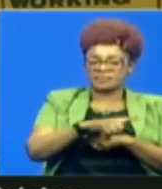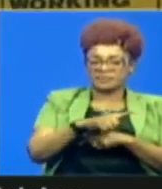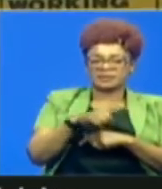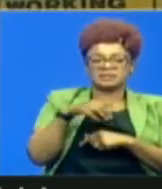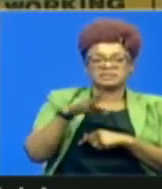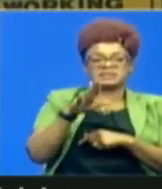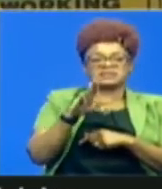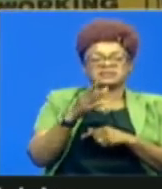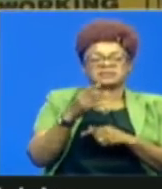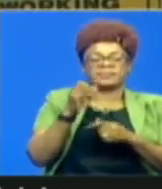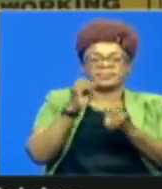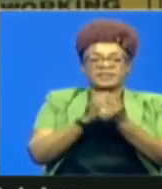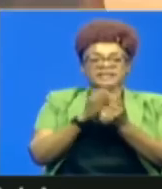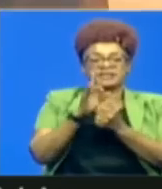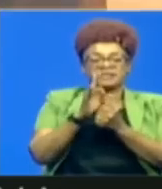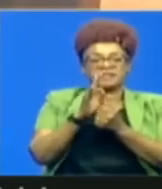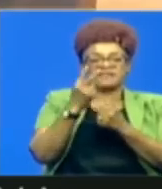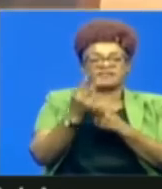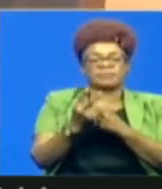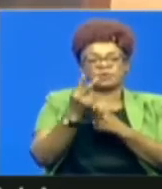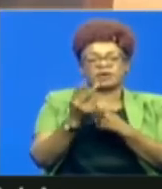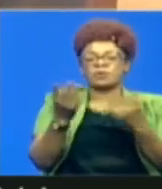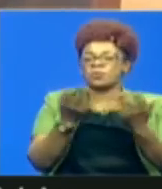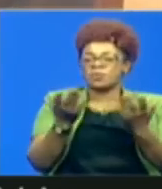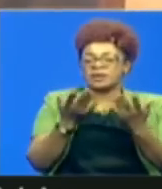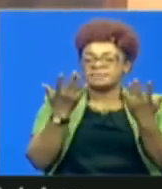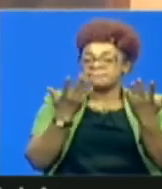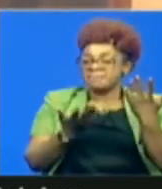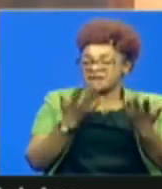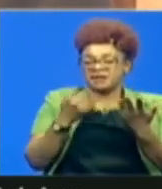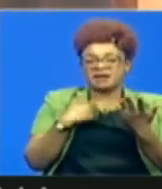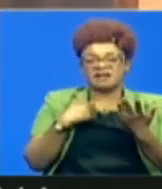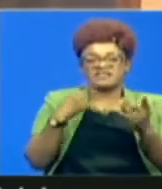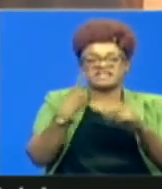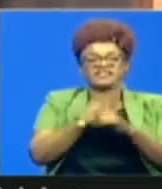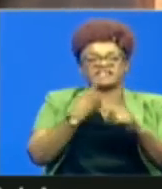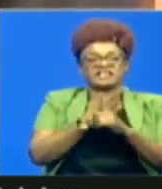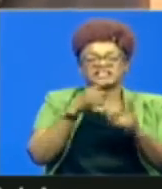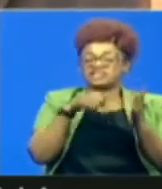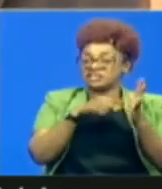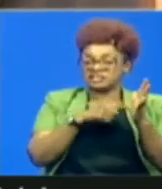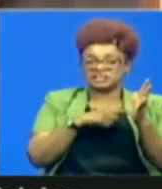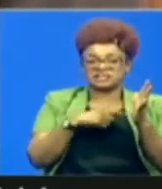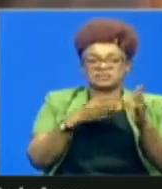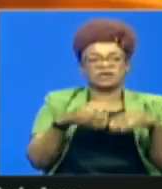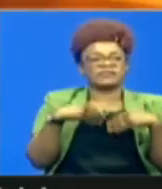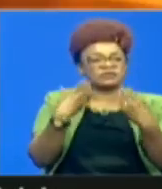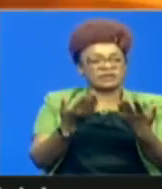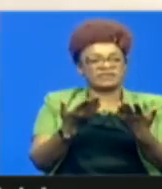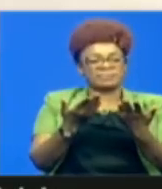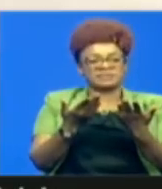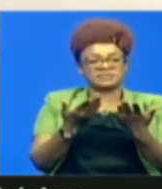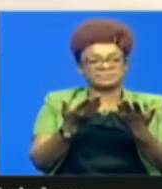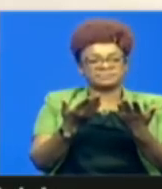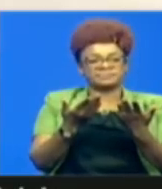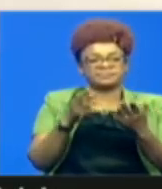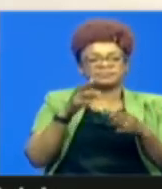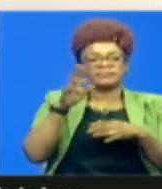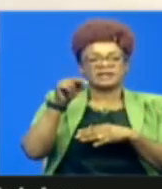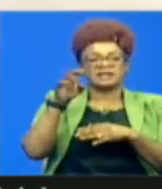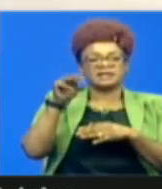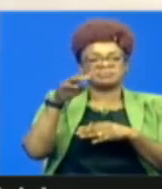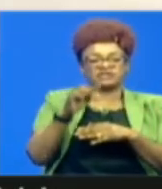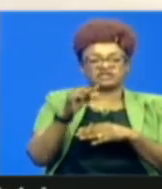on 13th February, where he may answer to different charges given the developments. The Nation Media Group